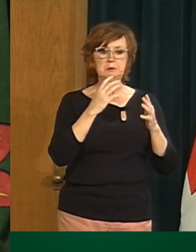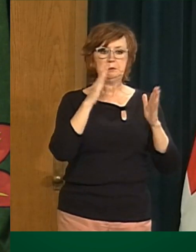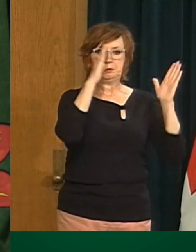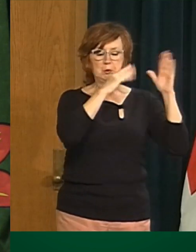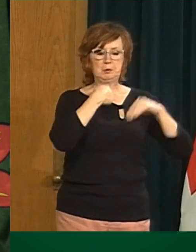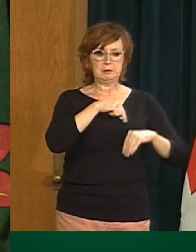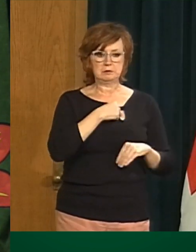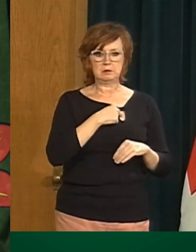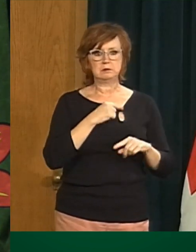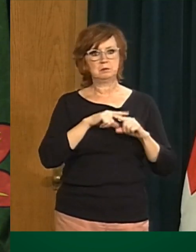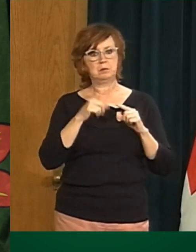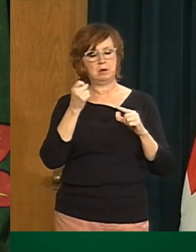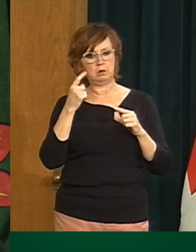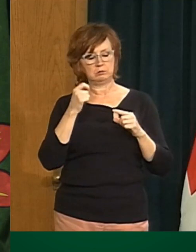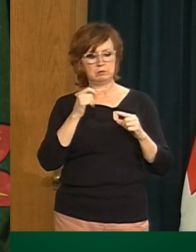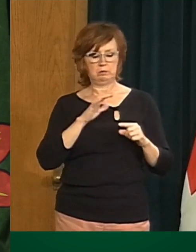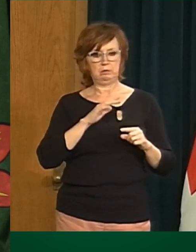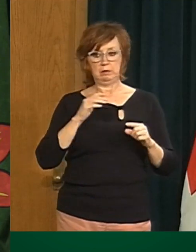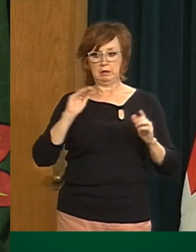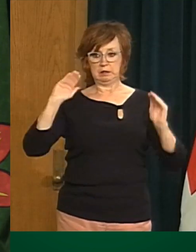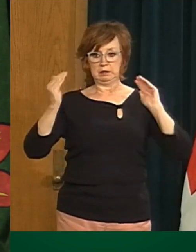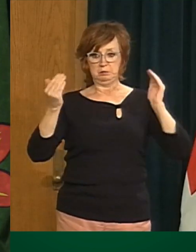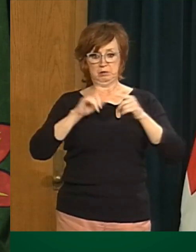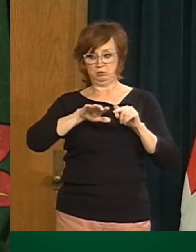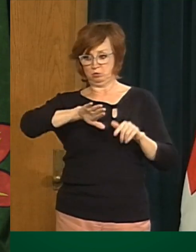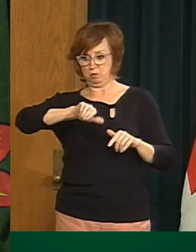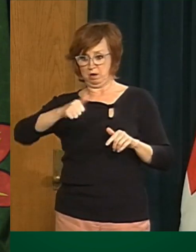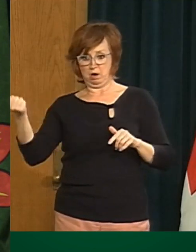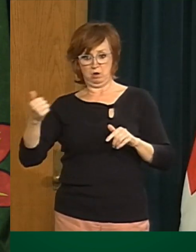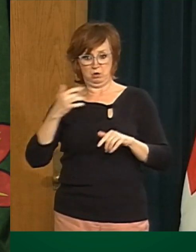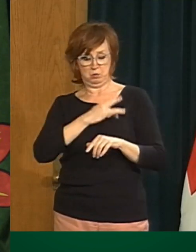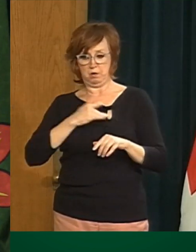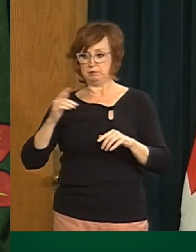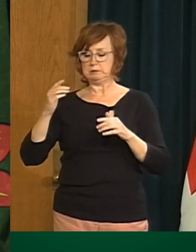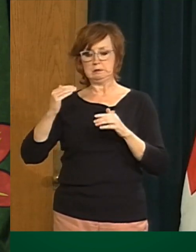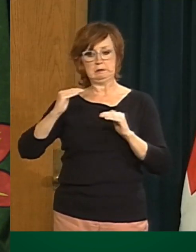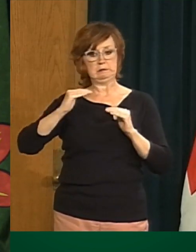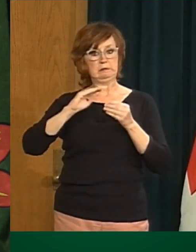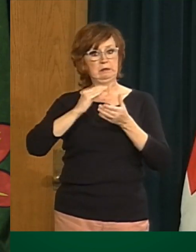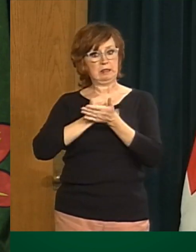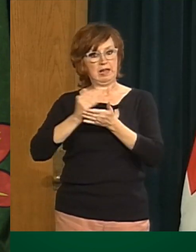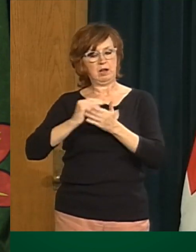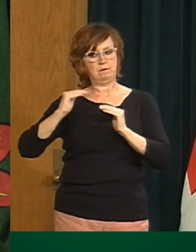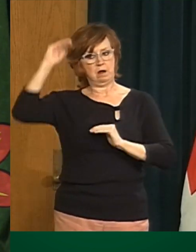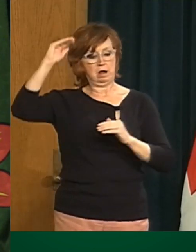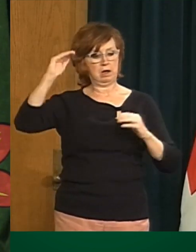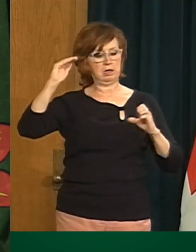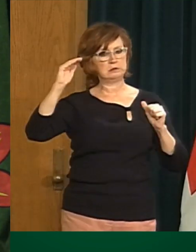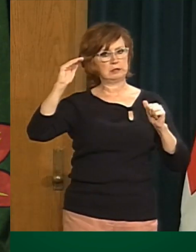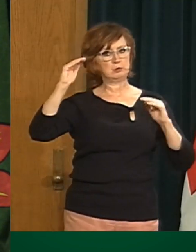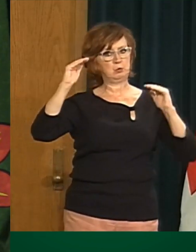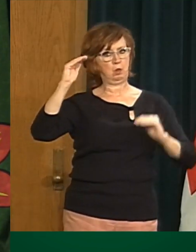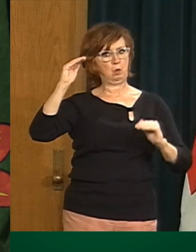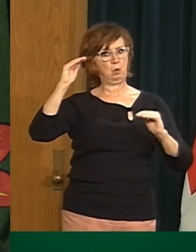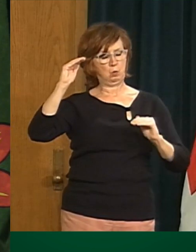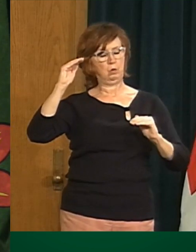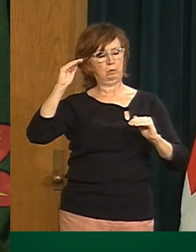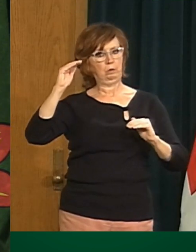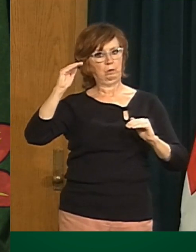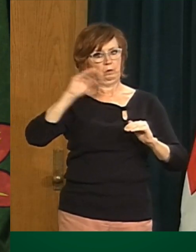fewer layoffs in Saskatchewan than in many other parts of the nation. Saskatchewan had the highest number of